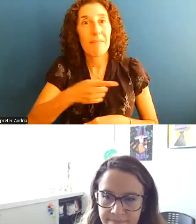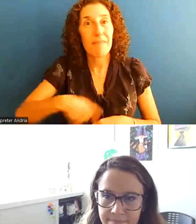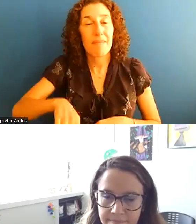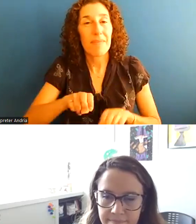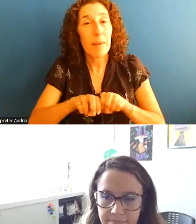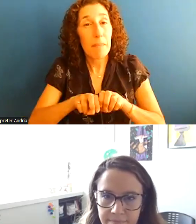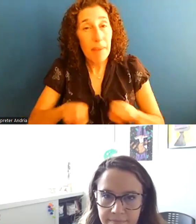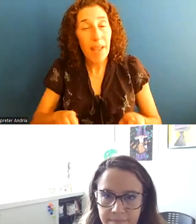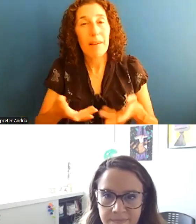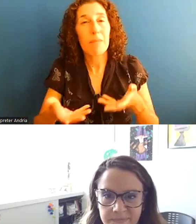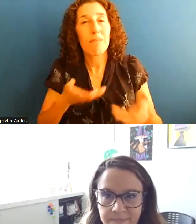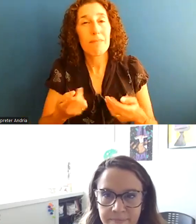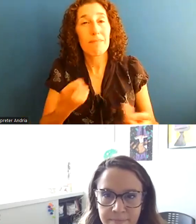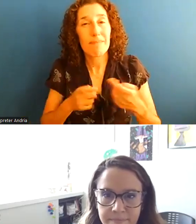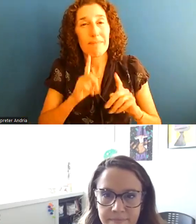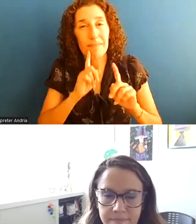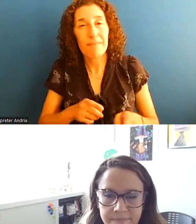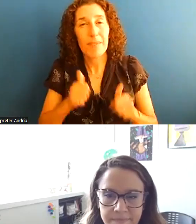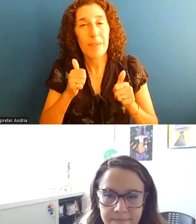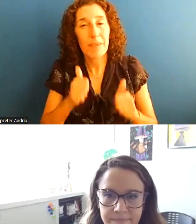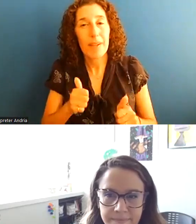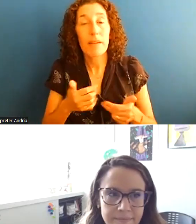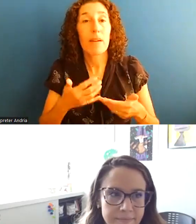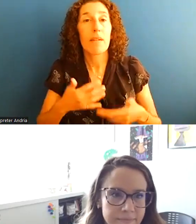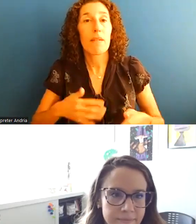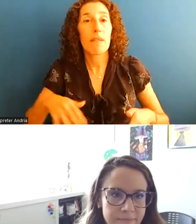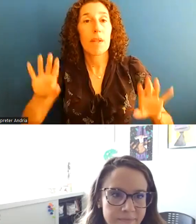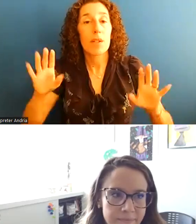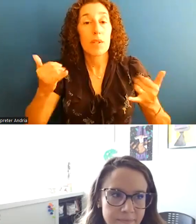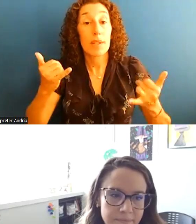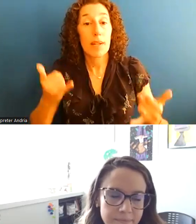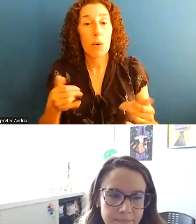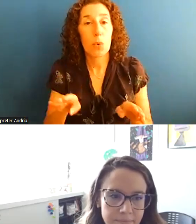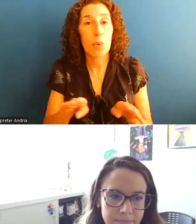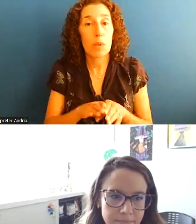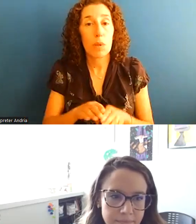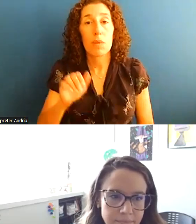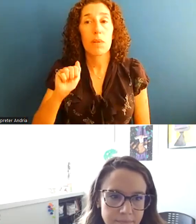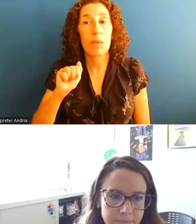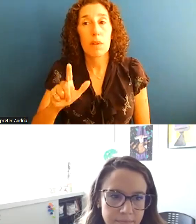today. We appreciate it. And Alyssa, I will turn it over to you for closing remarks.